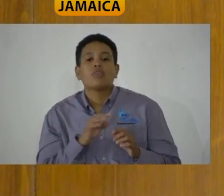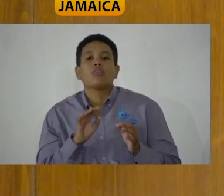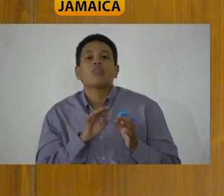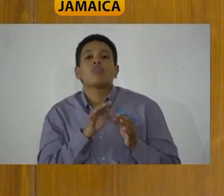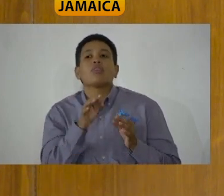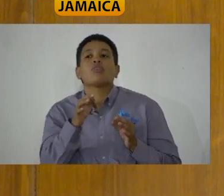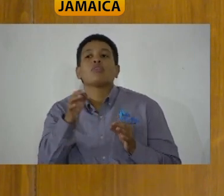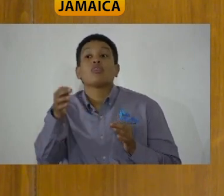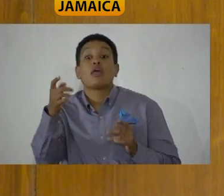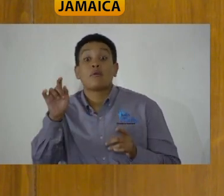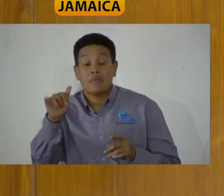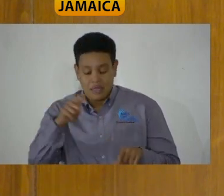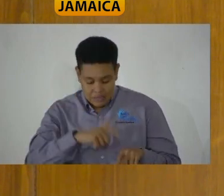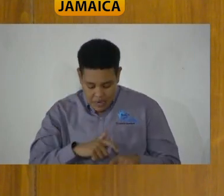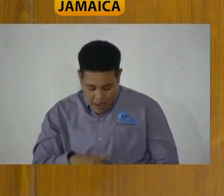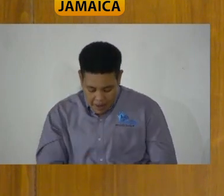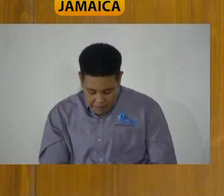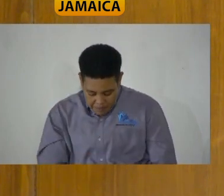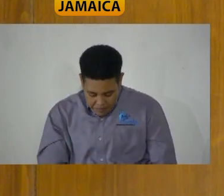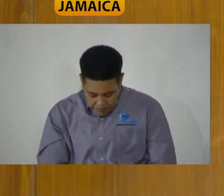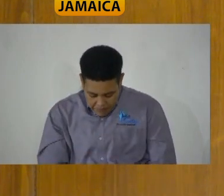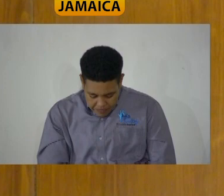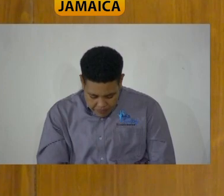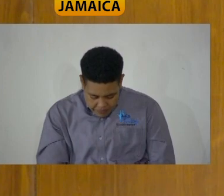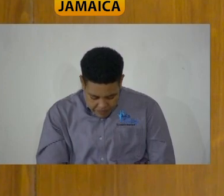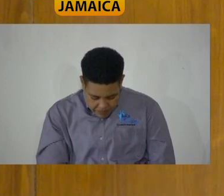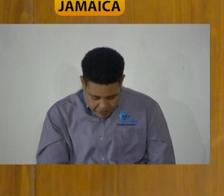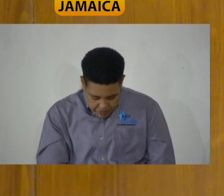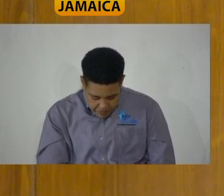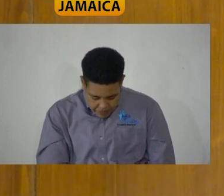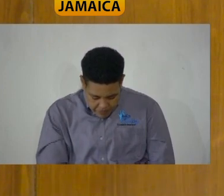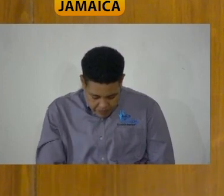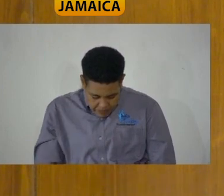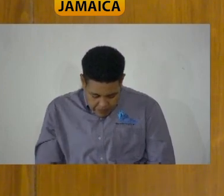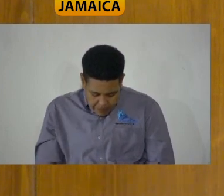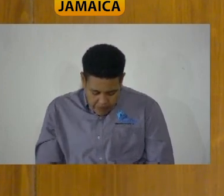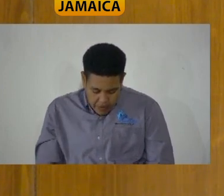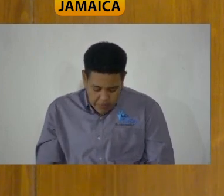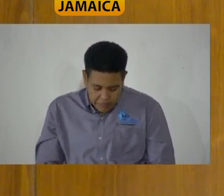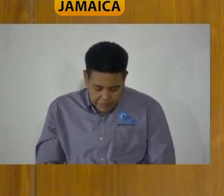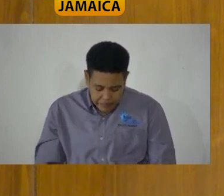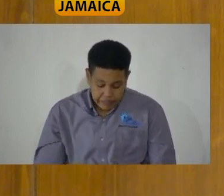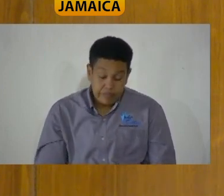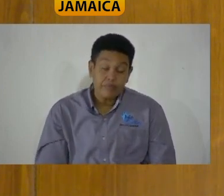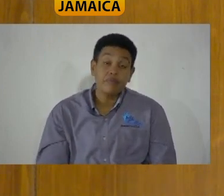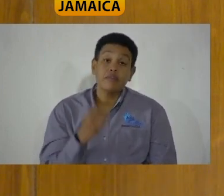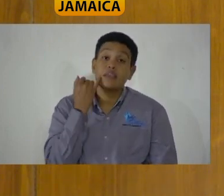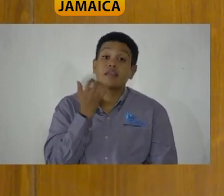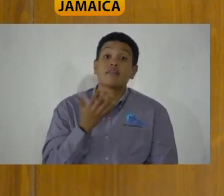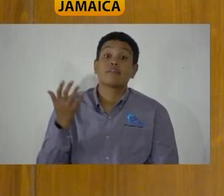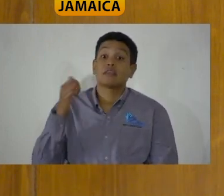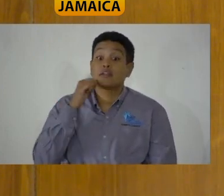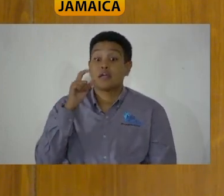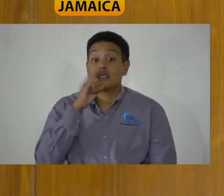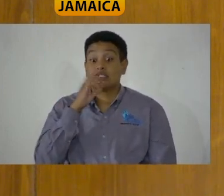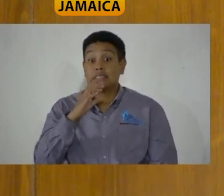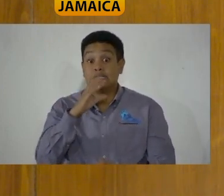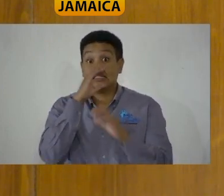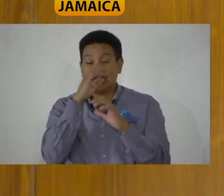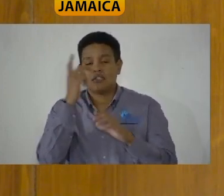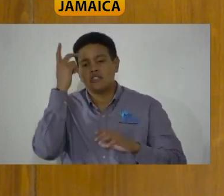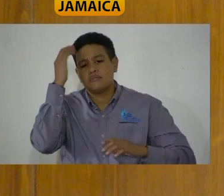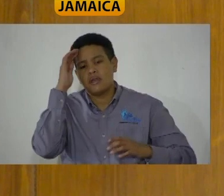postponement, at which time, if things are not as sanguine as the Prime Minister was rosily